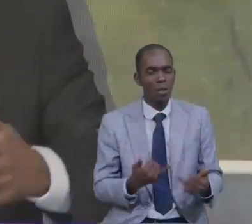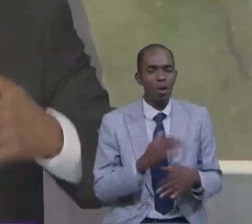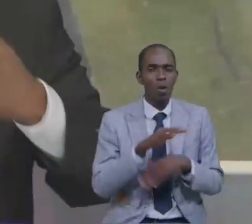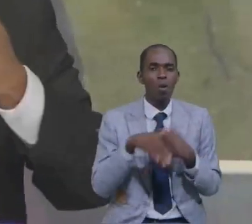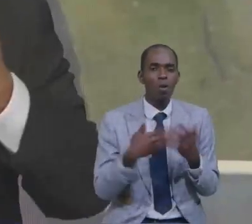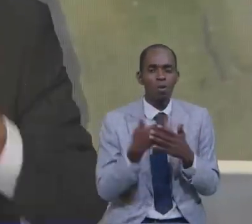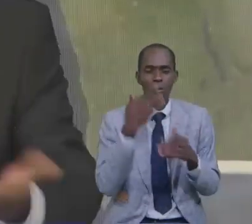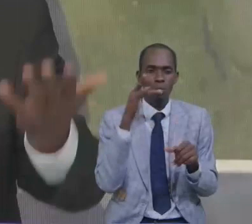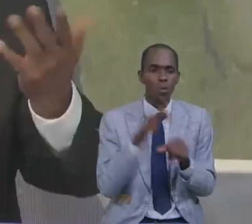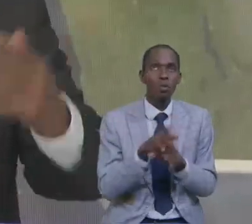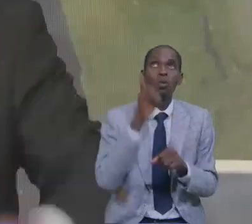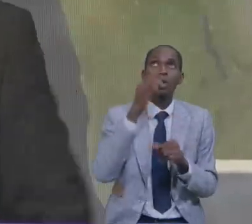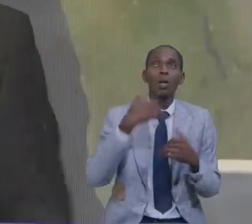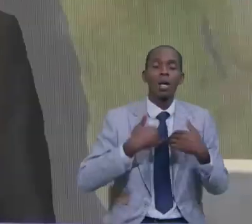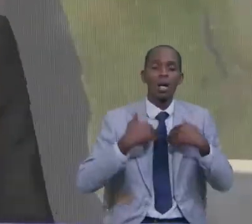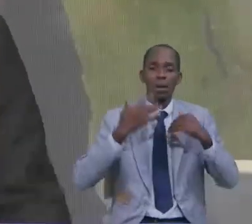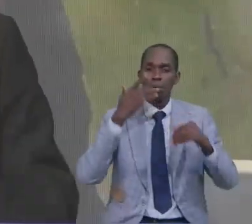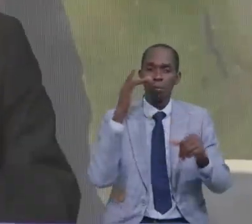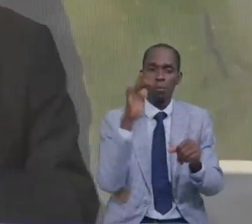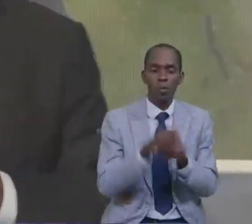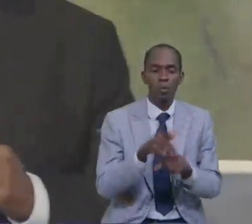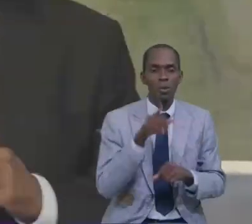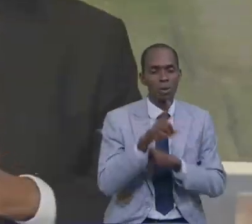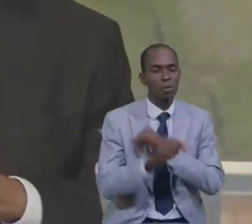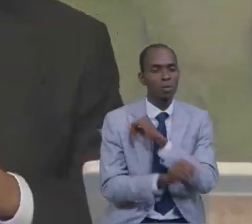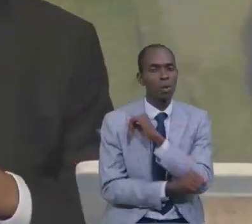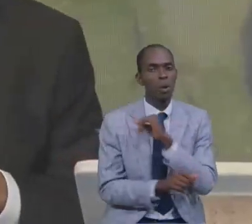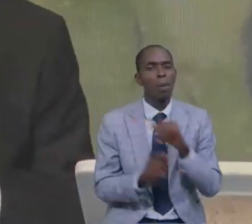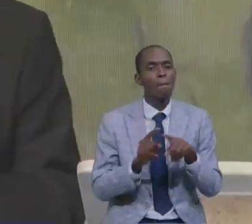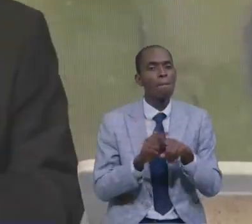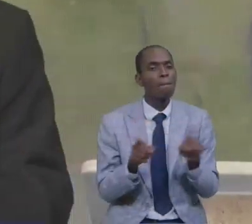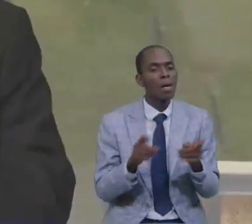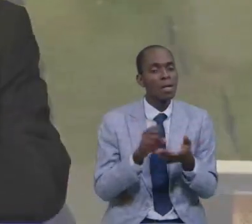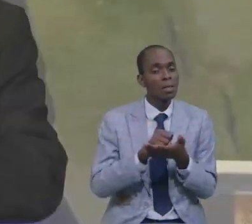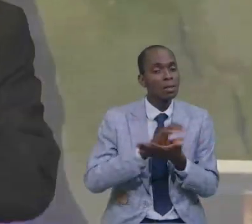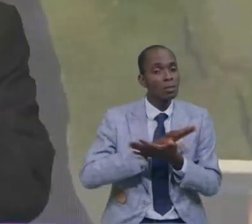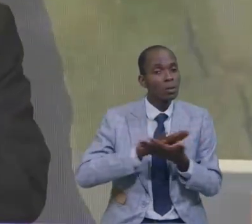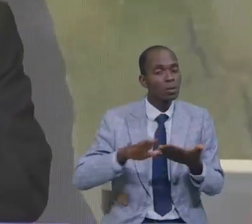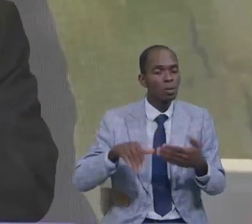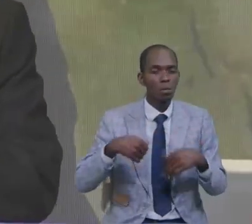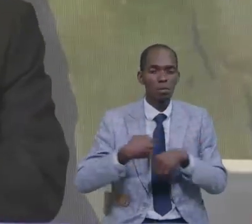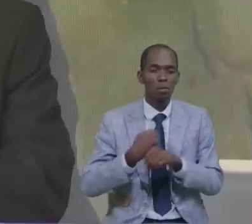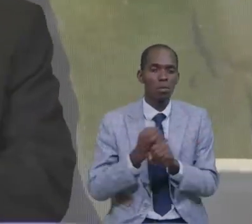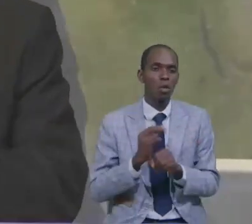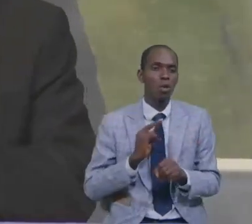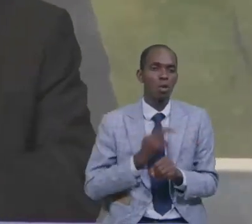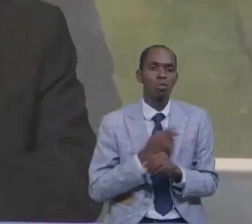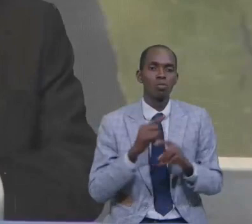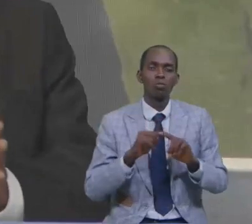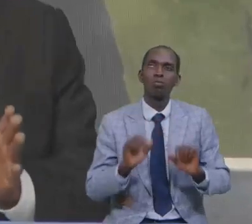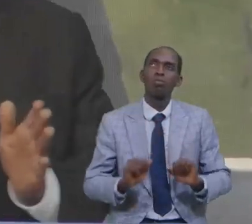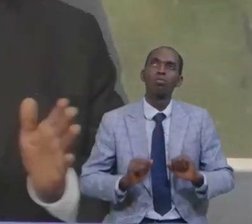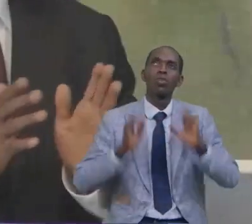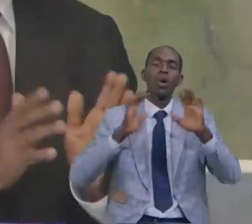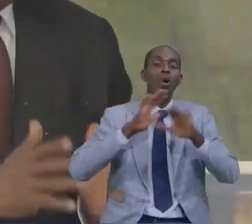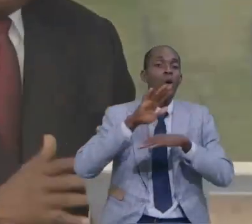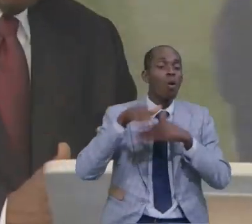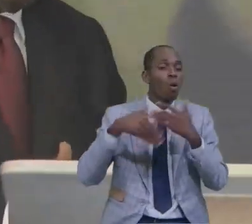all that is precious unto us. A, abstain from